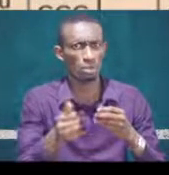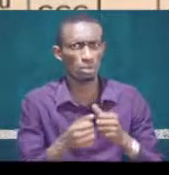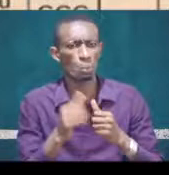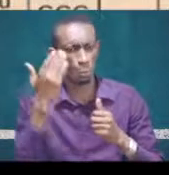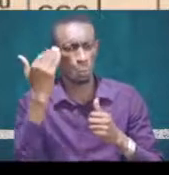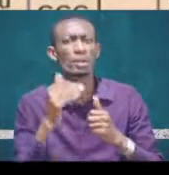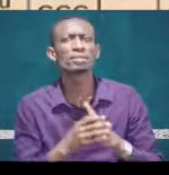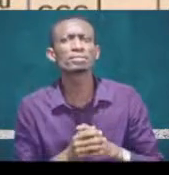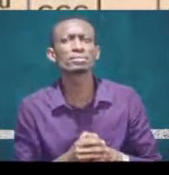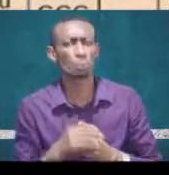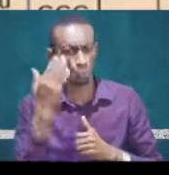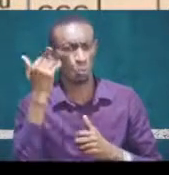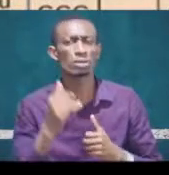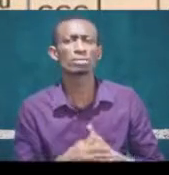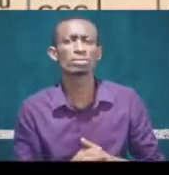part.